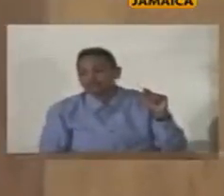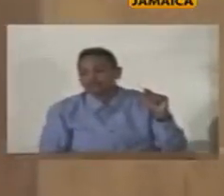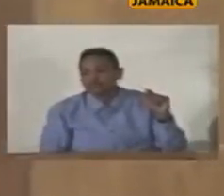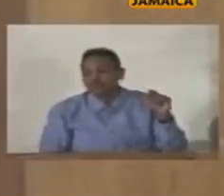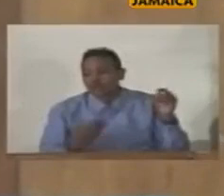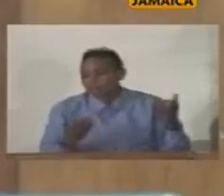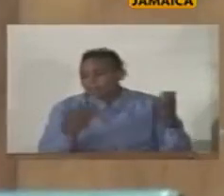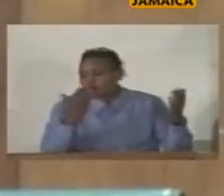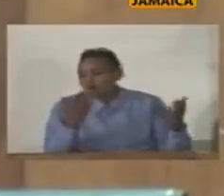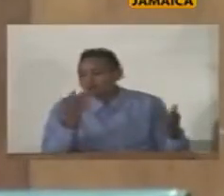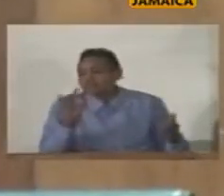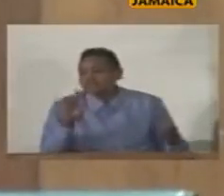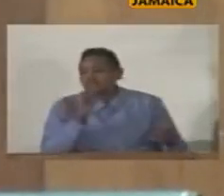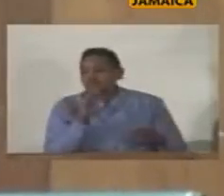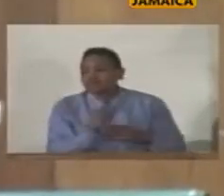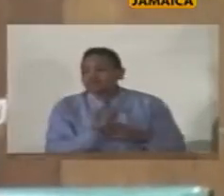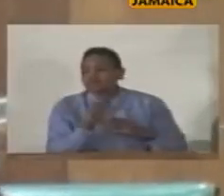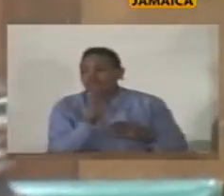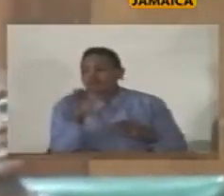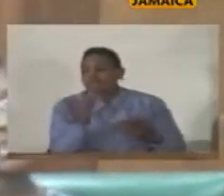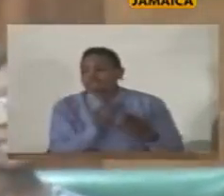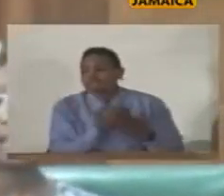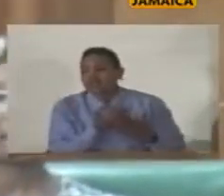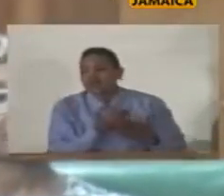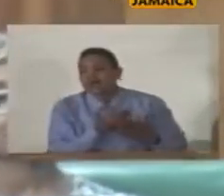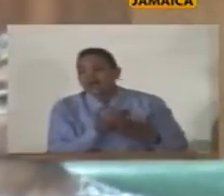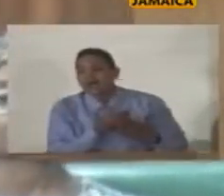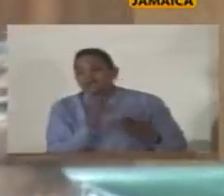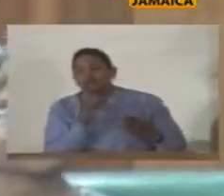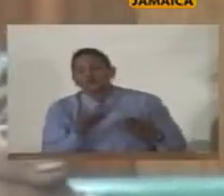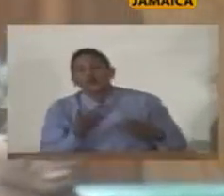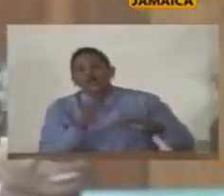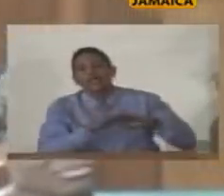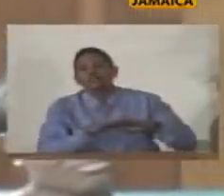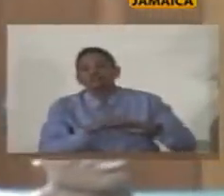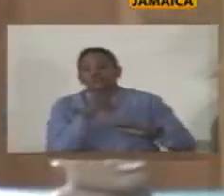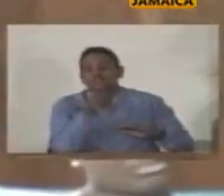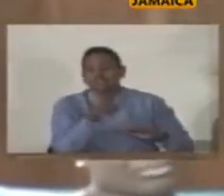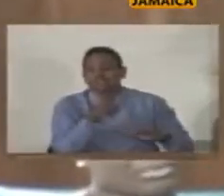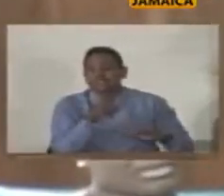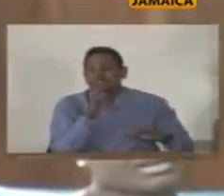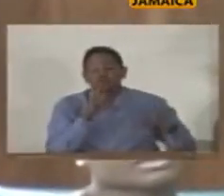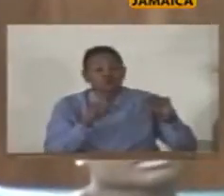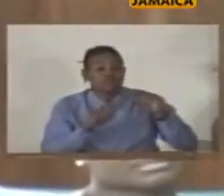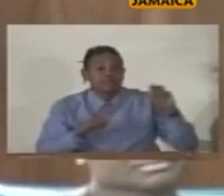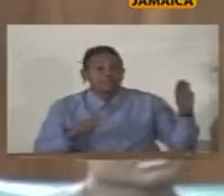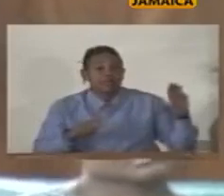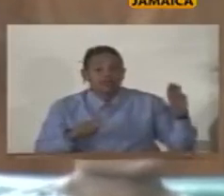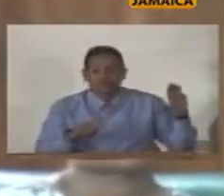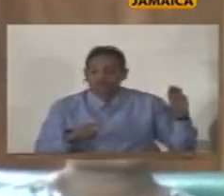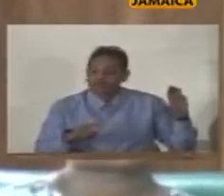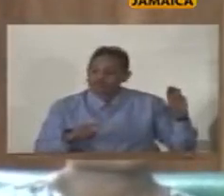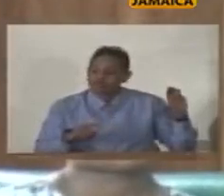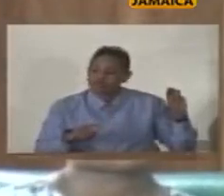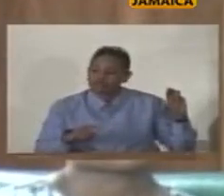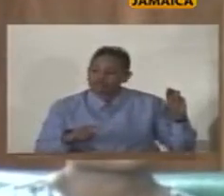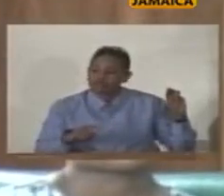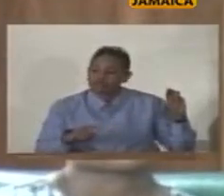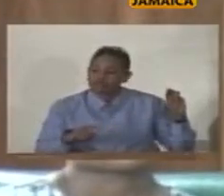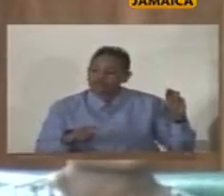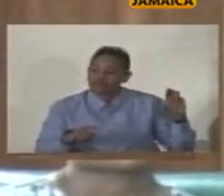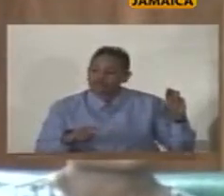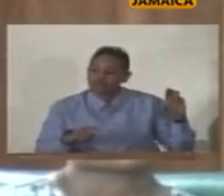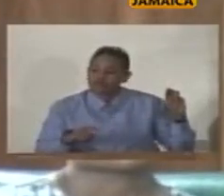Ministry of Finance to increase the 20 million to a figure that